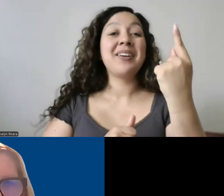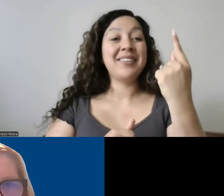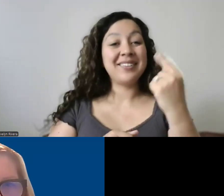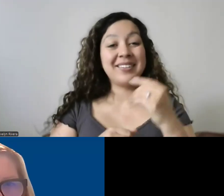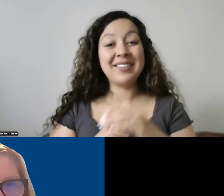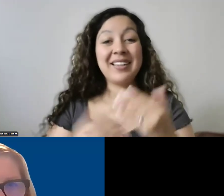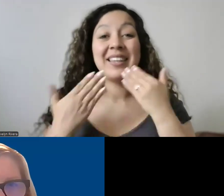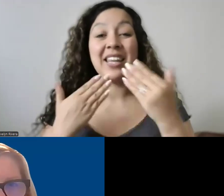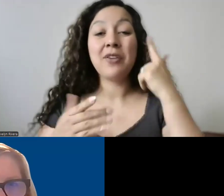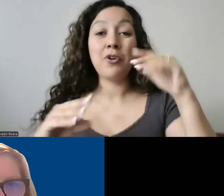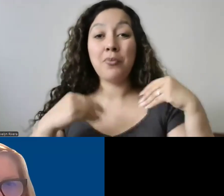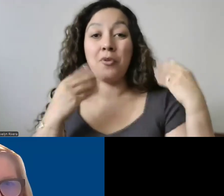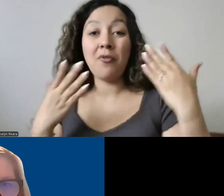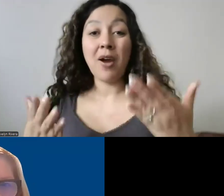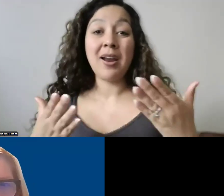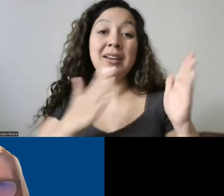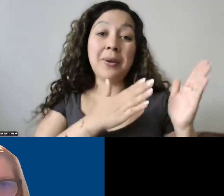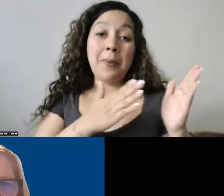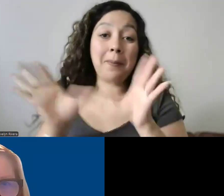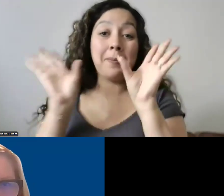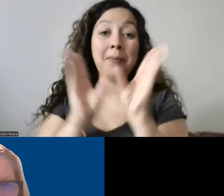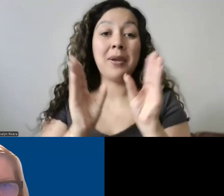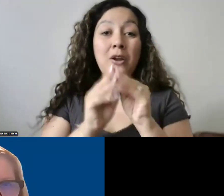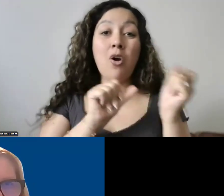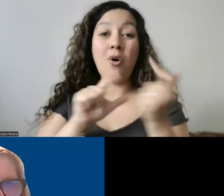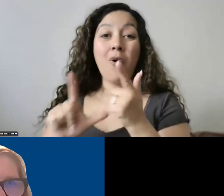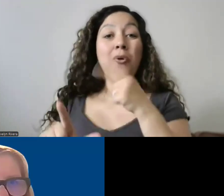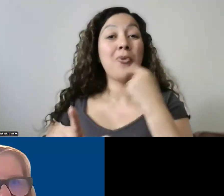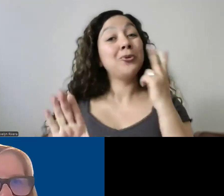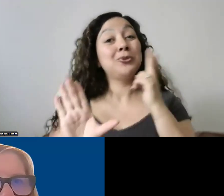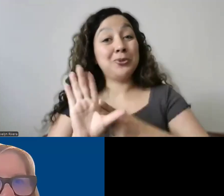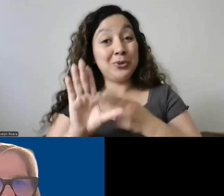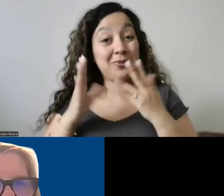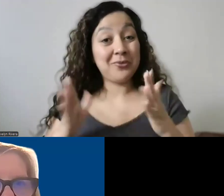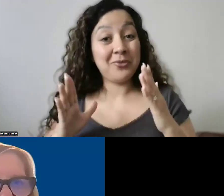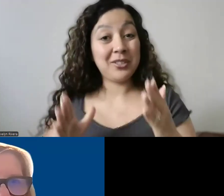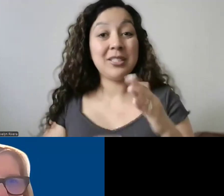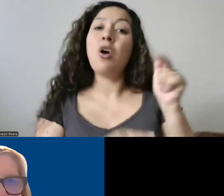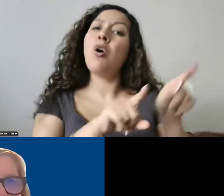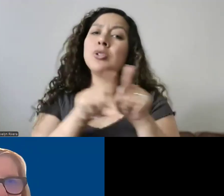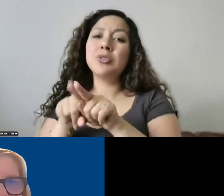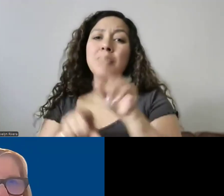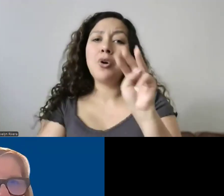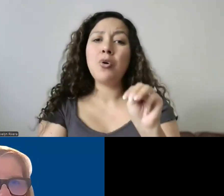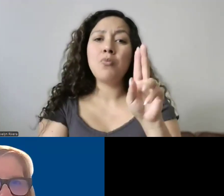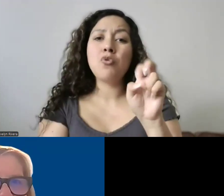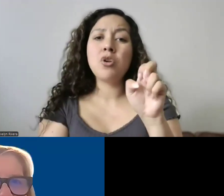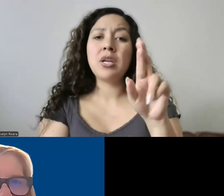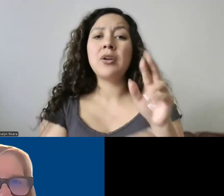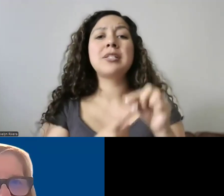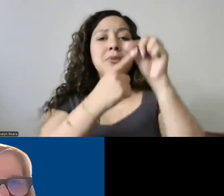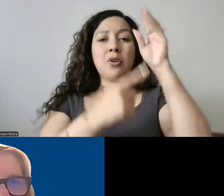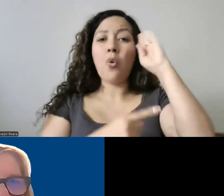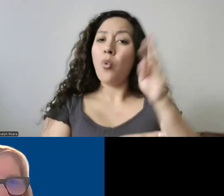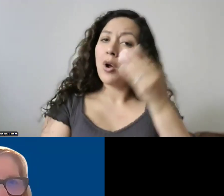a quorum for today's meeting, all of you who are joining. And Munir, a very special welcome to you today.